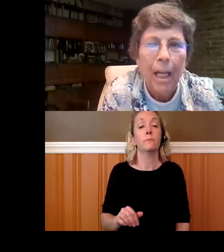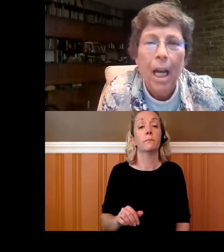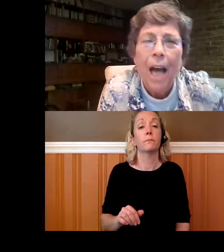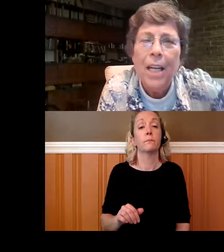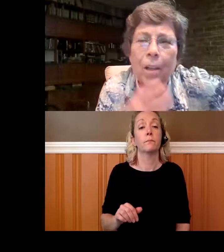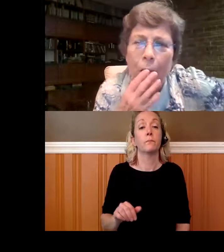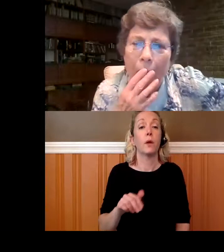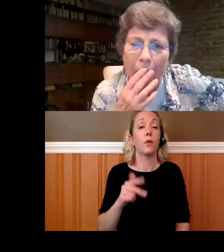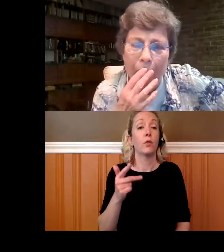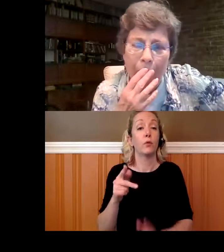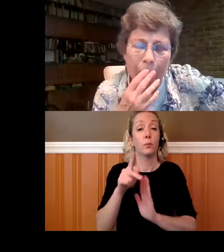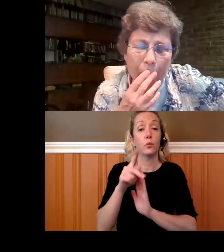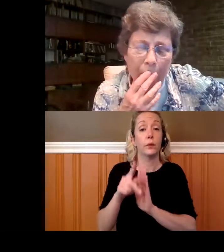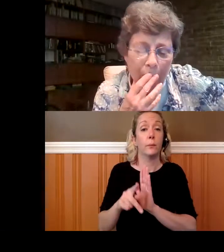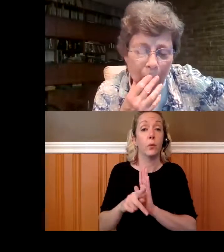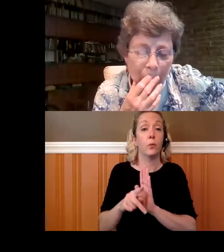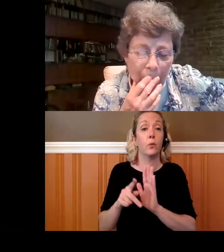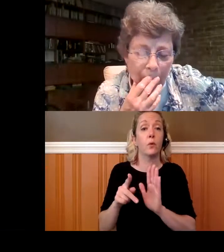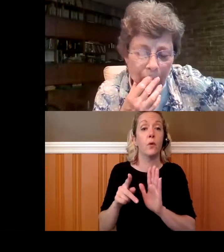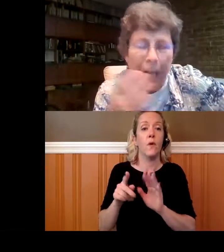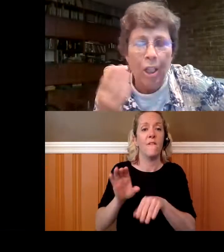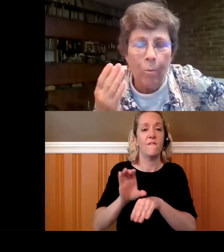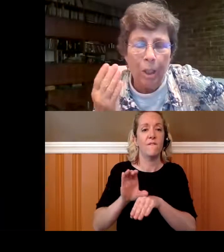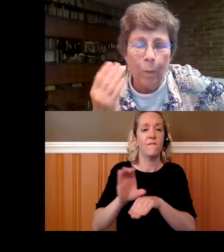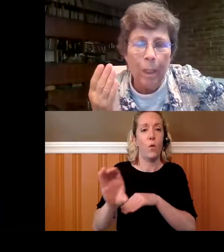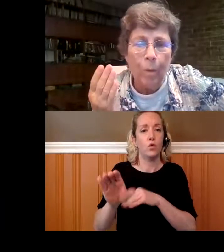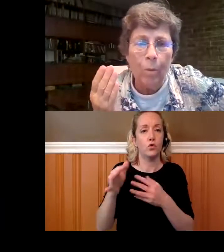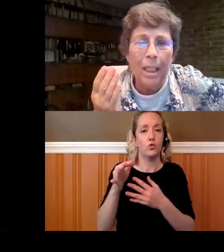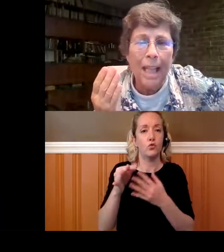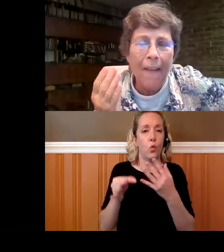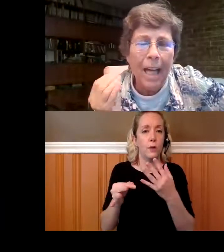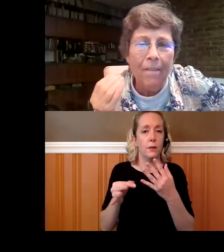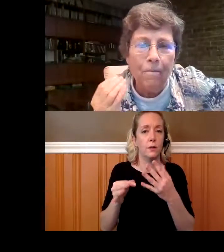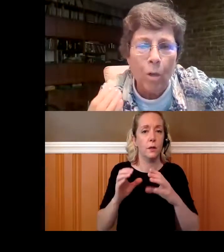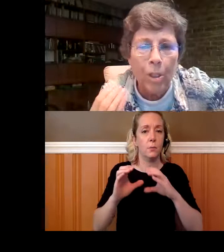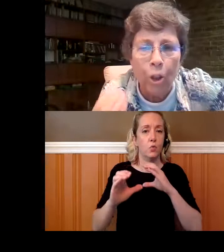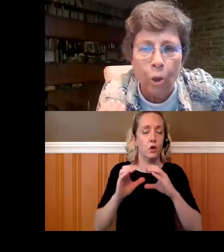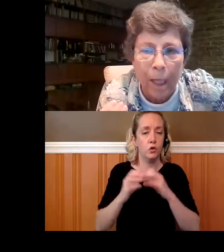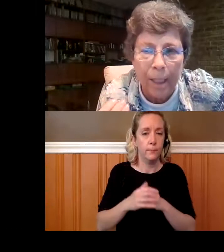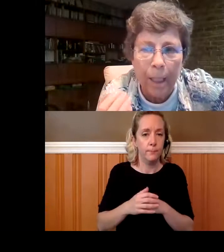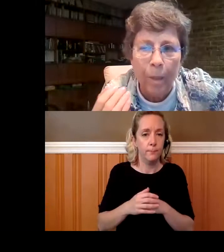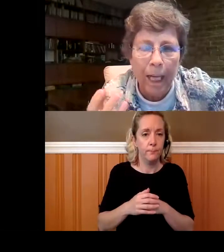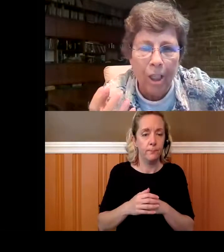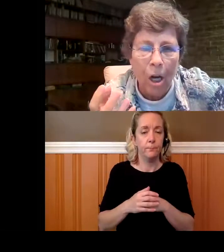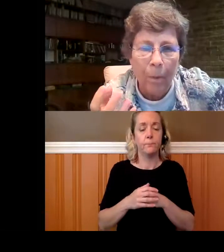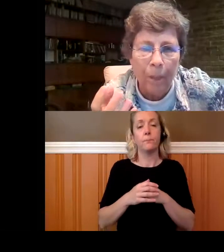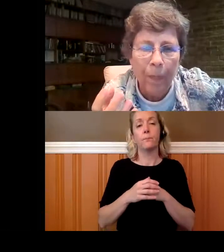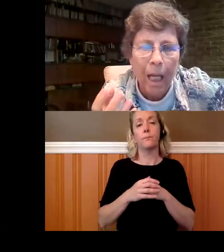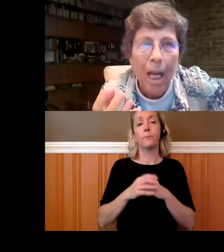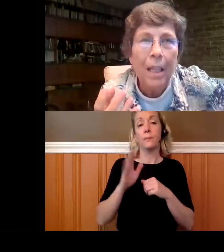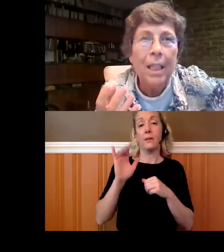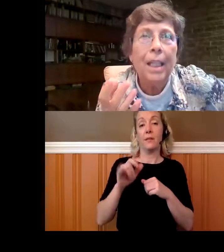strategy that works, a principle that works, is having a forced choice communication option. This can work when you've got to either